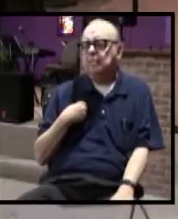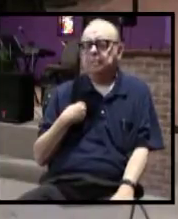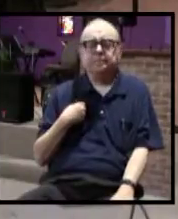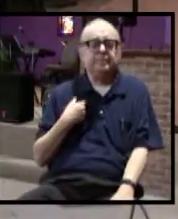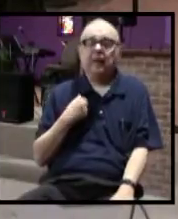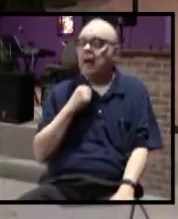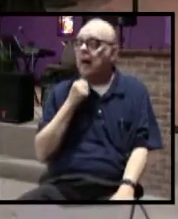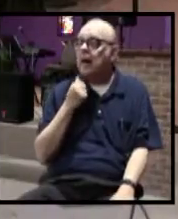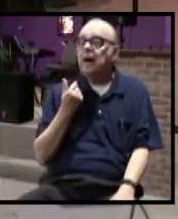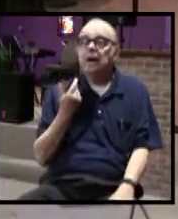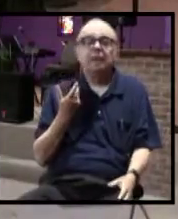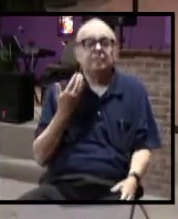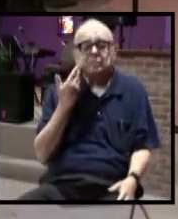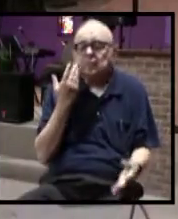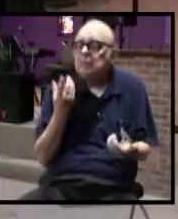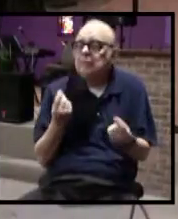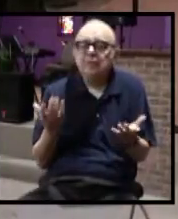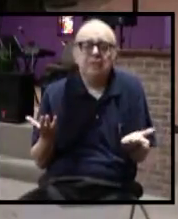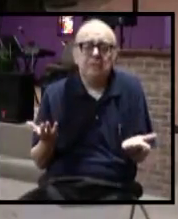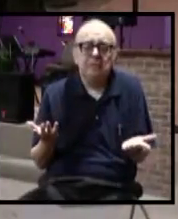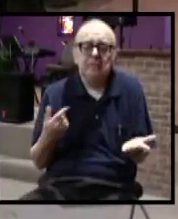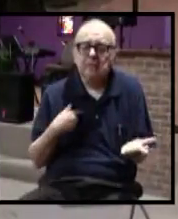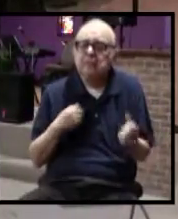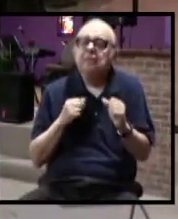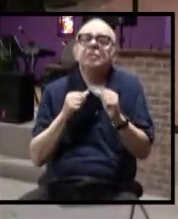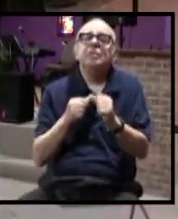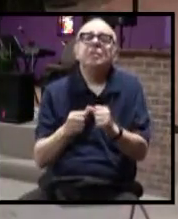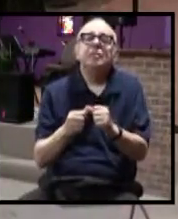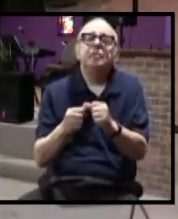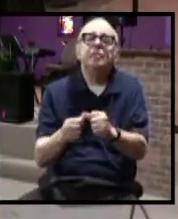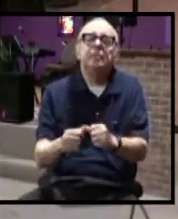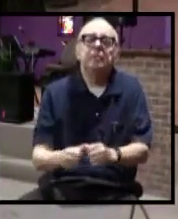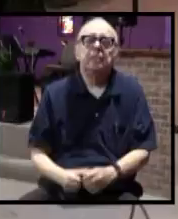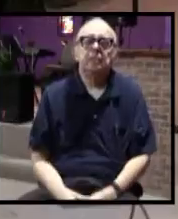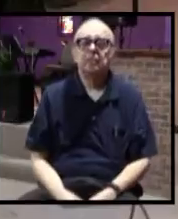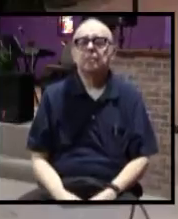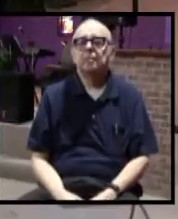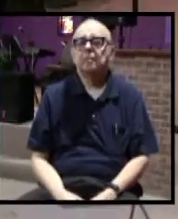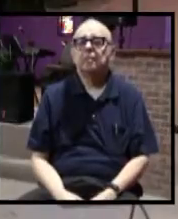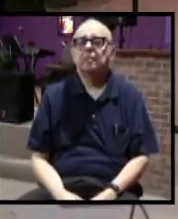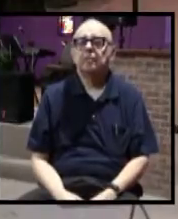I, I don't know what to do. I just continue.